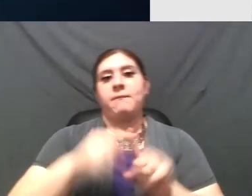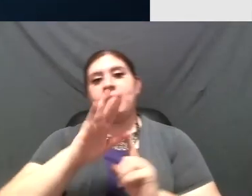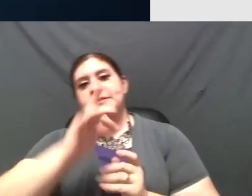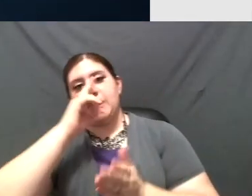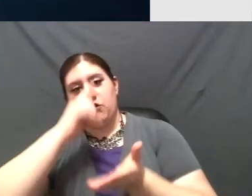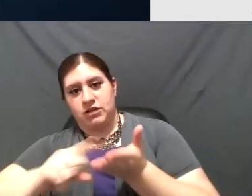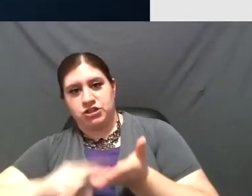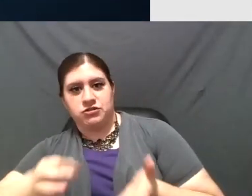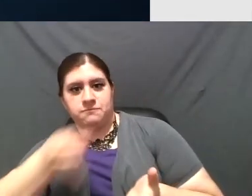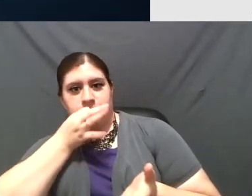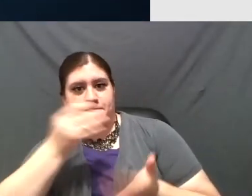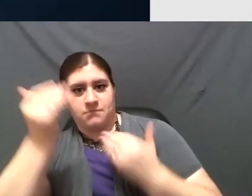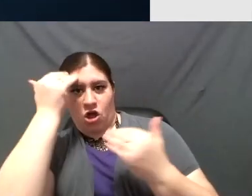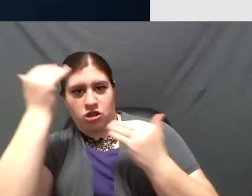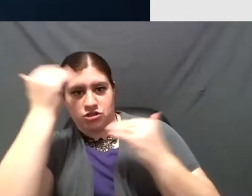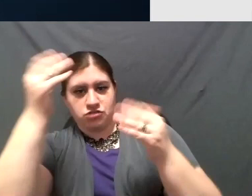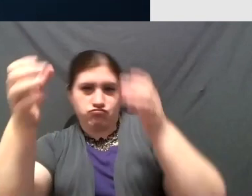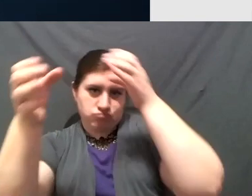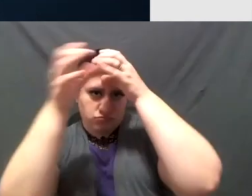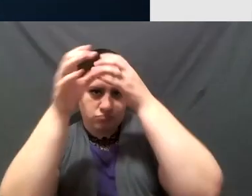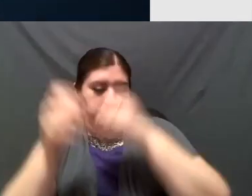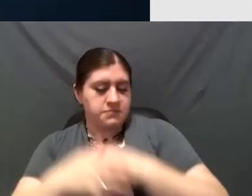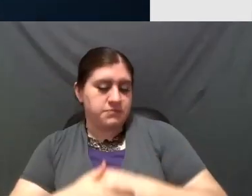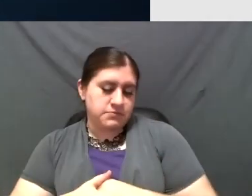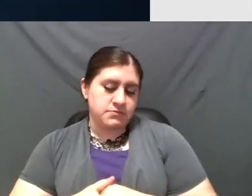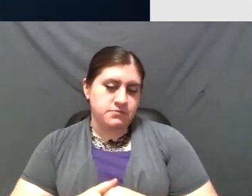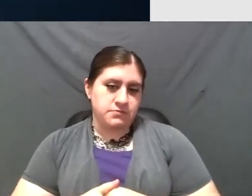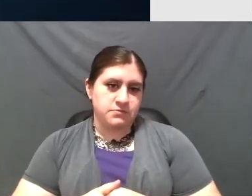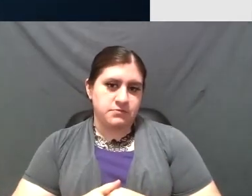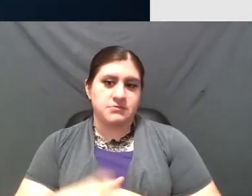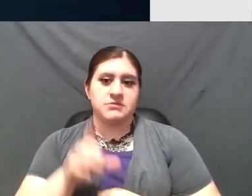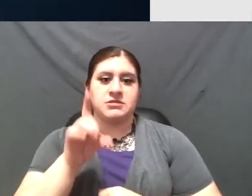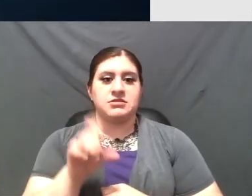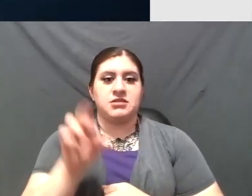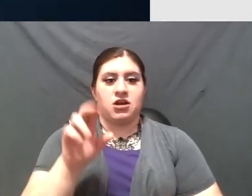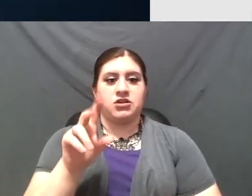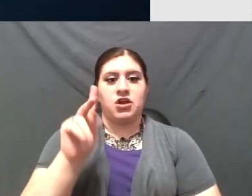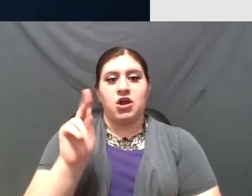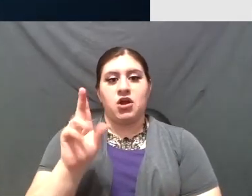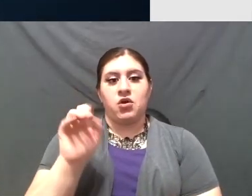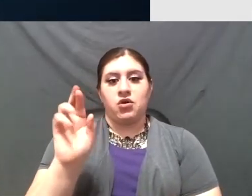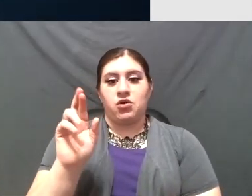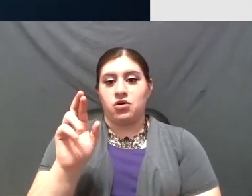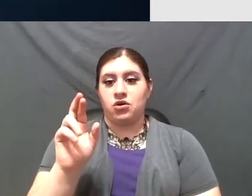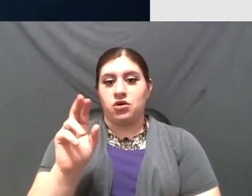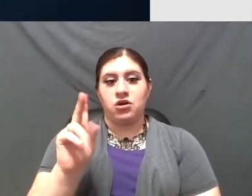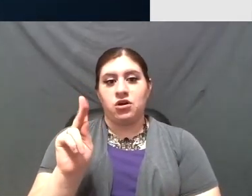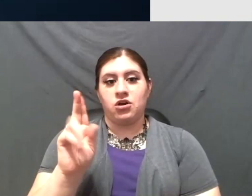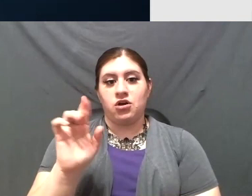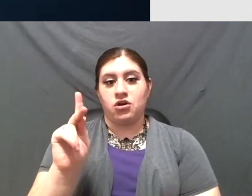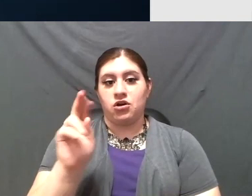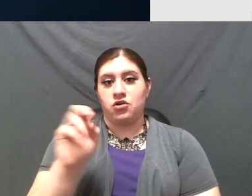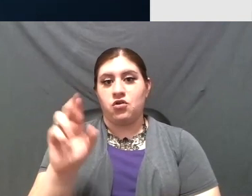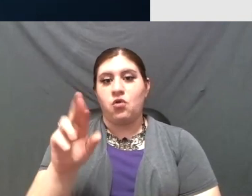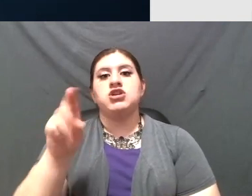they teach, as well as their research capabilities. Dr. Kuknor is a molecular biologist.